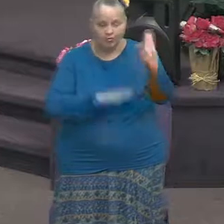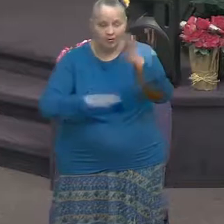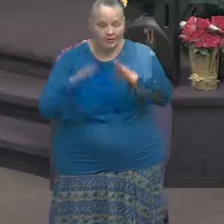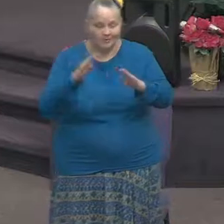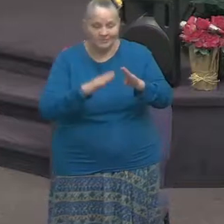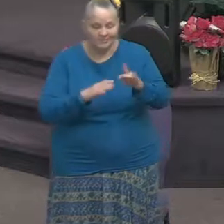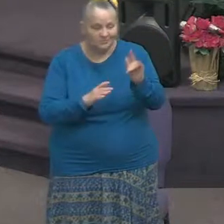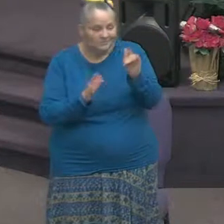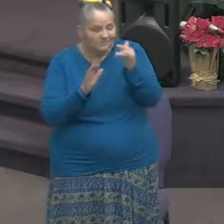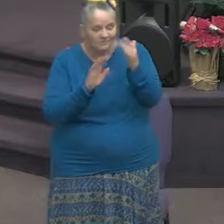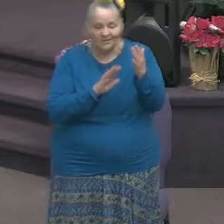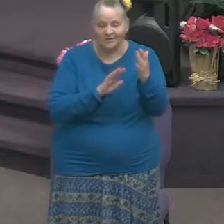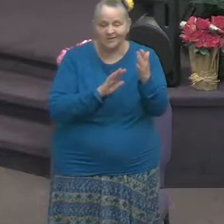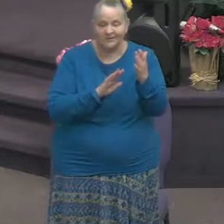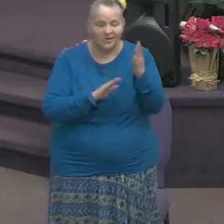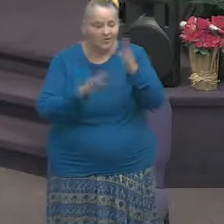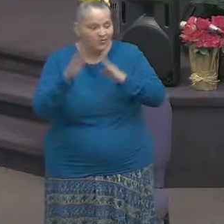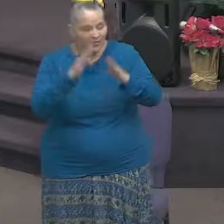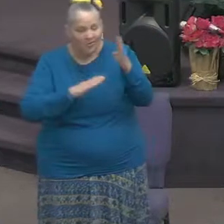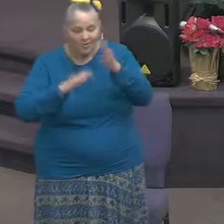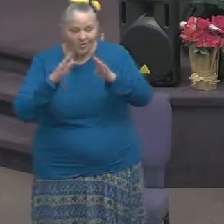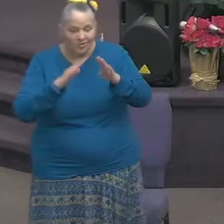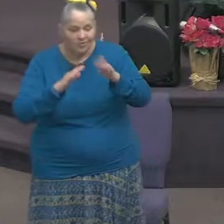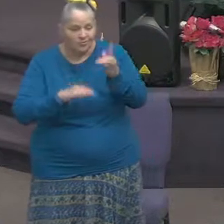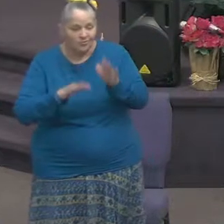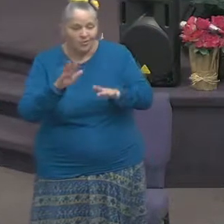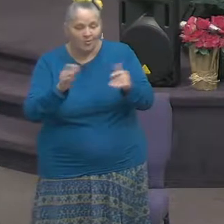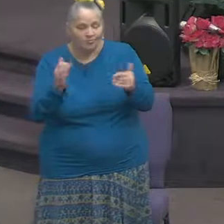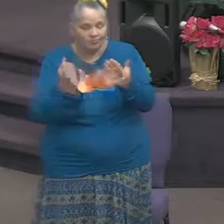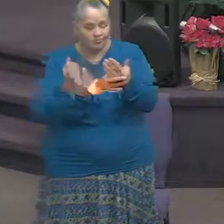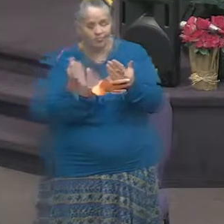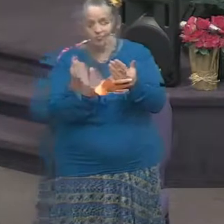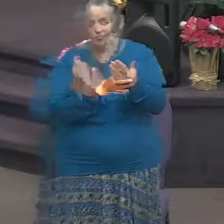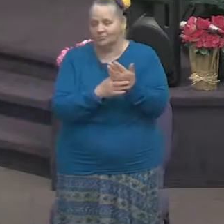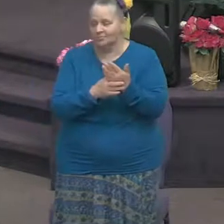to face, and no matter what trouble you may be asked to walk through,